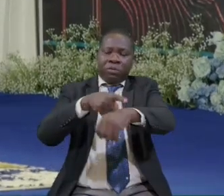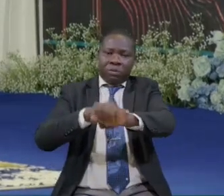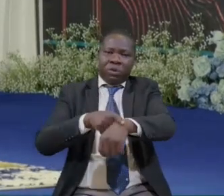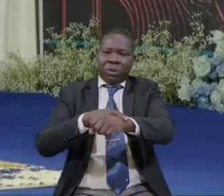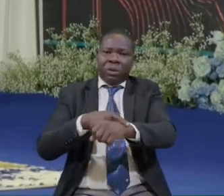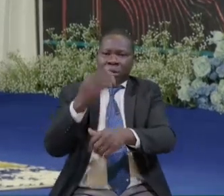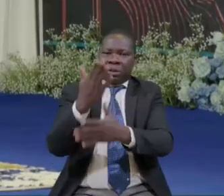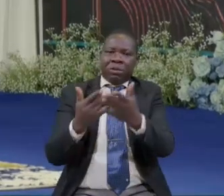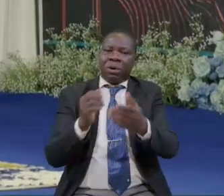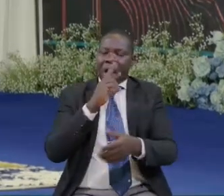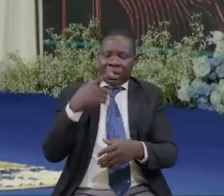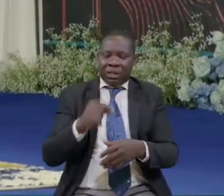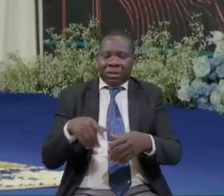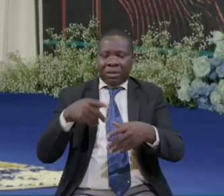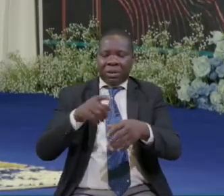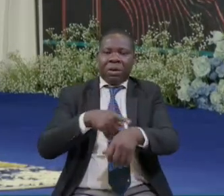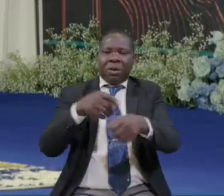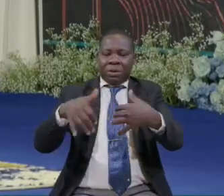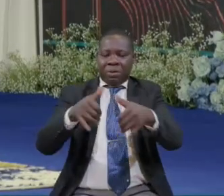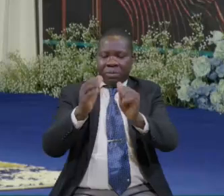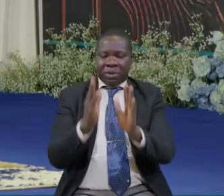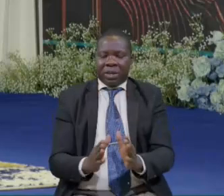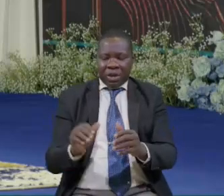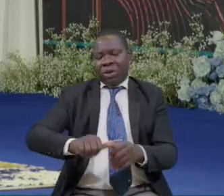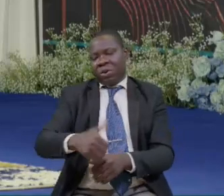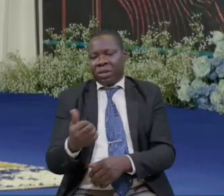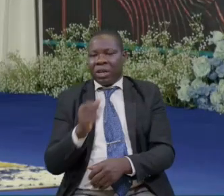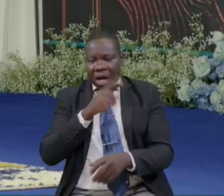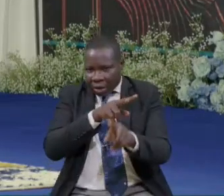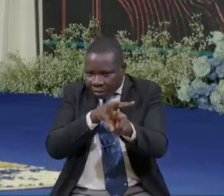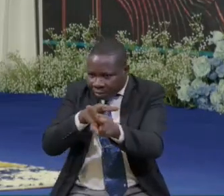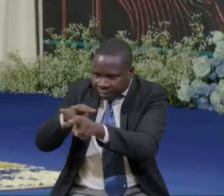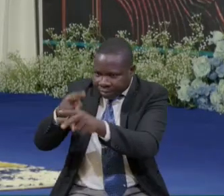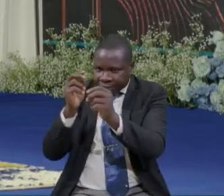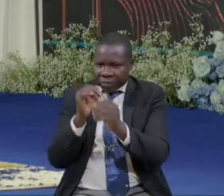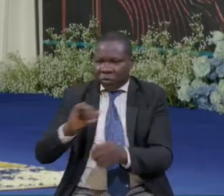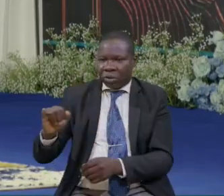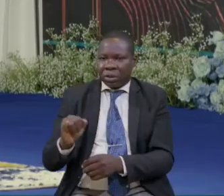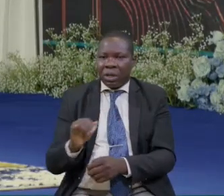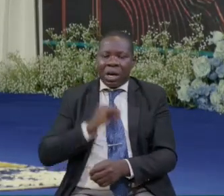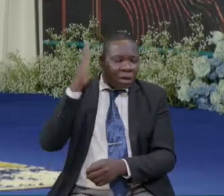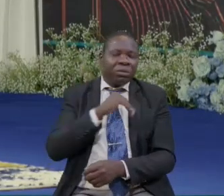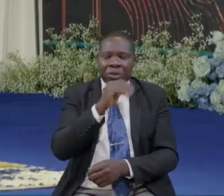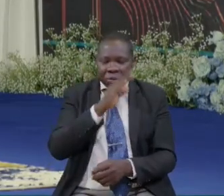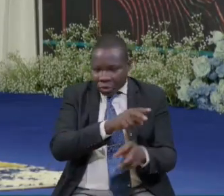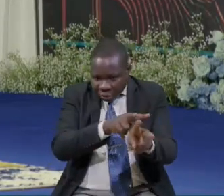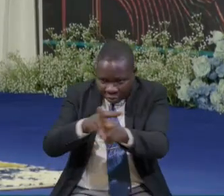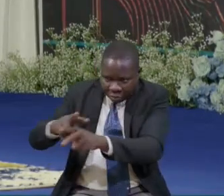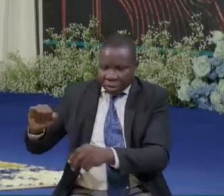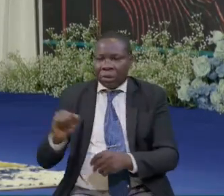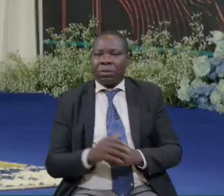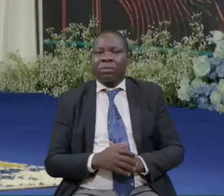players, others are spectators. I will not be a spectator.